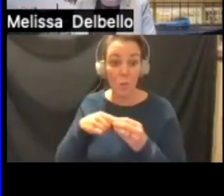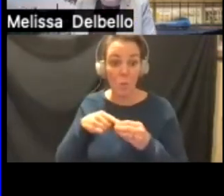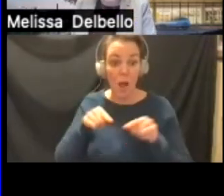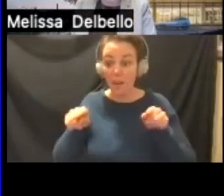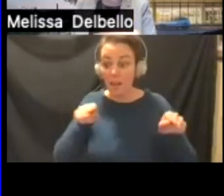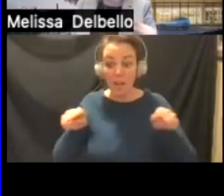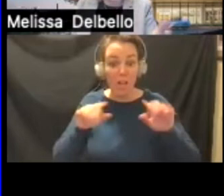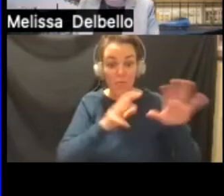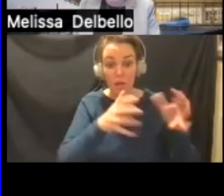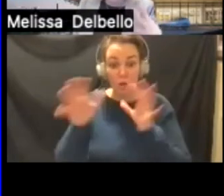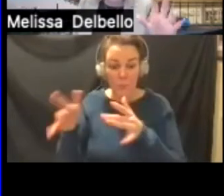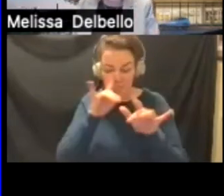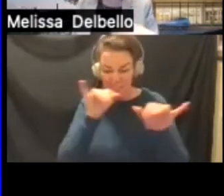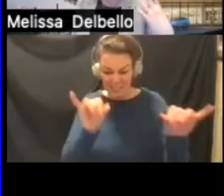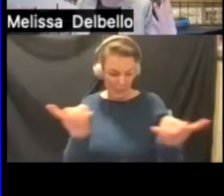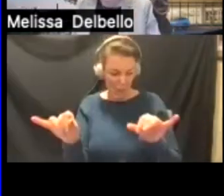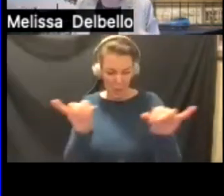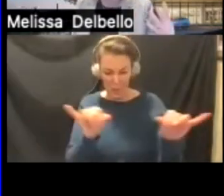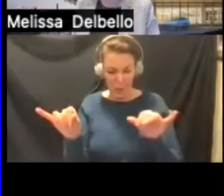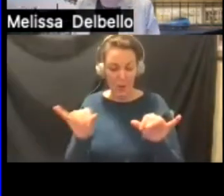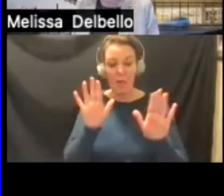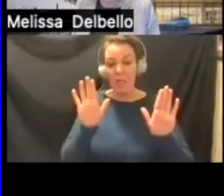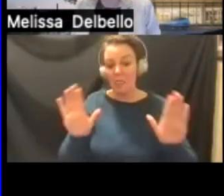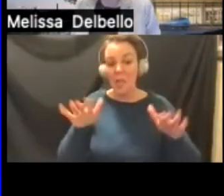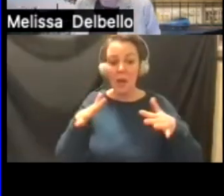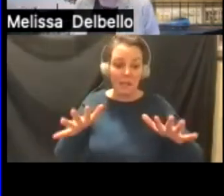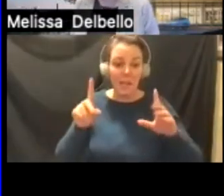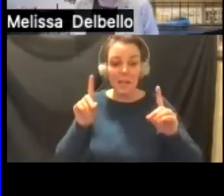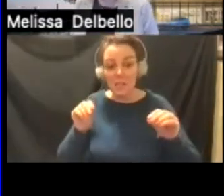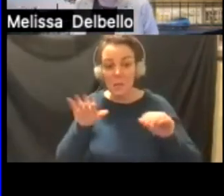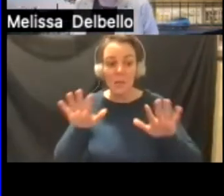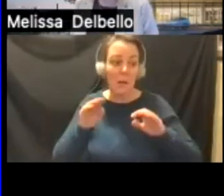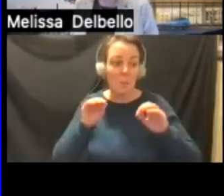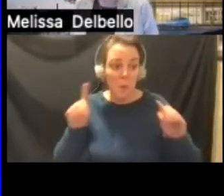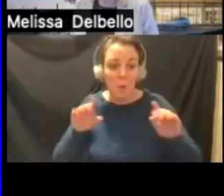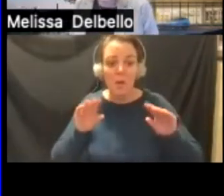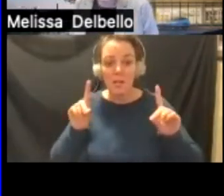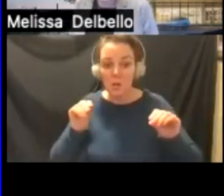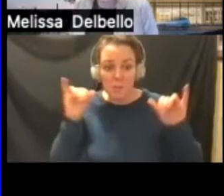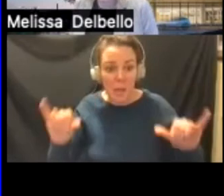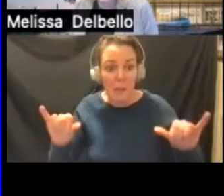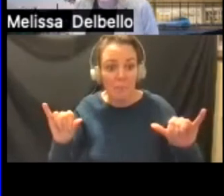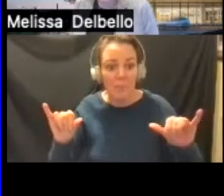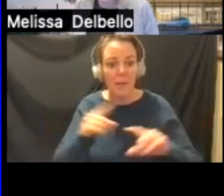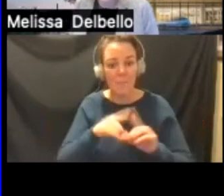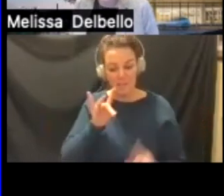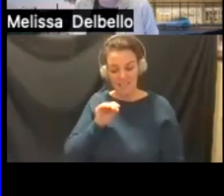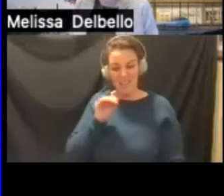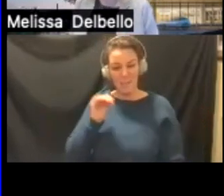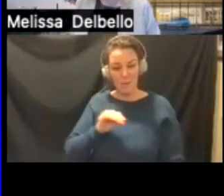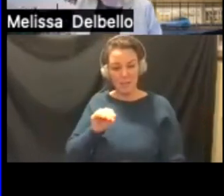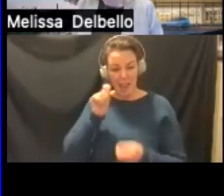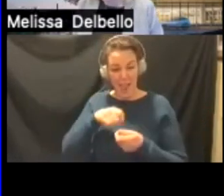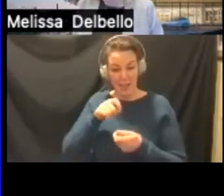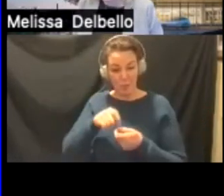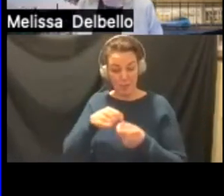exactly similar, no difference in mood disorder, anxiety disorder. With 80% accuracy, you can predict, looking